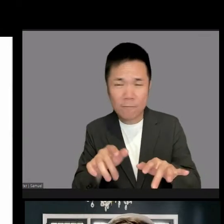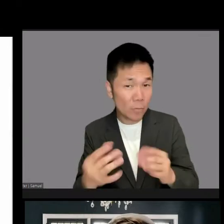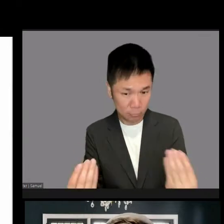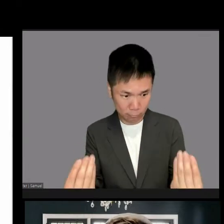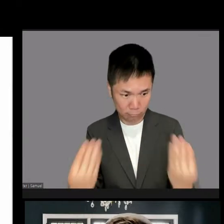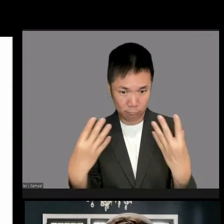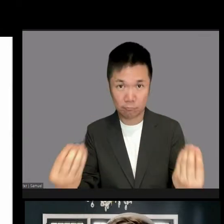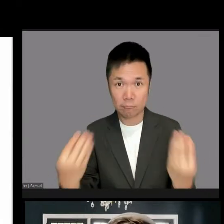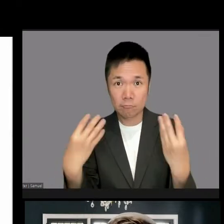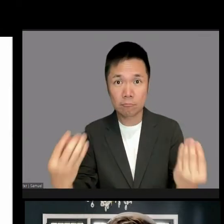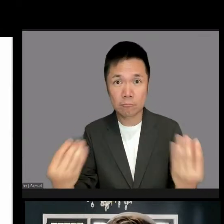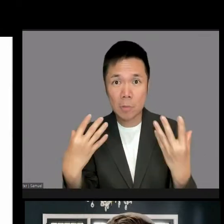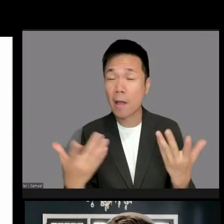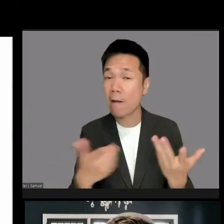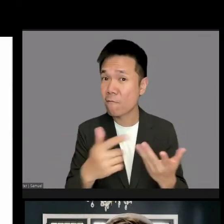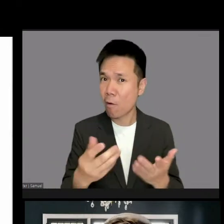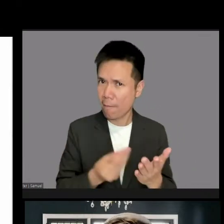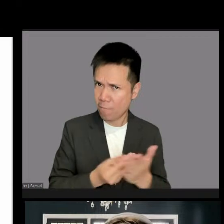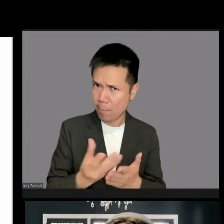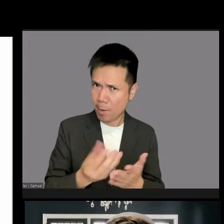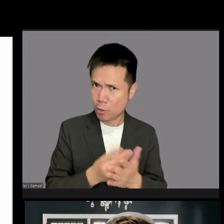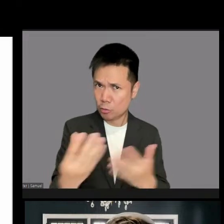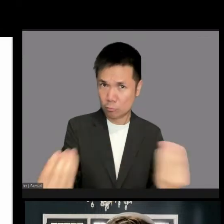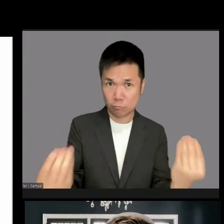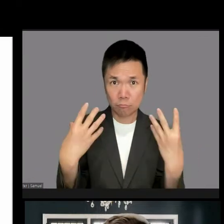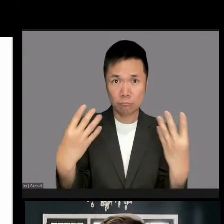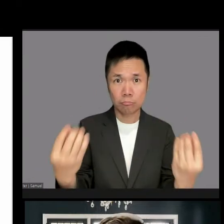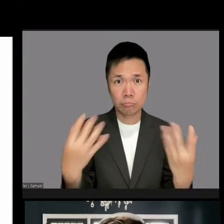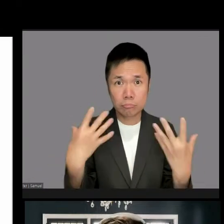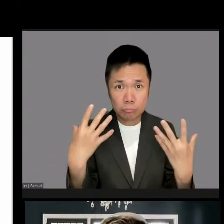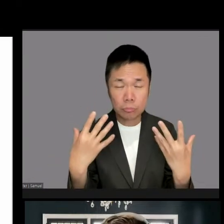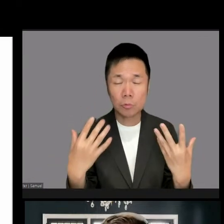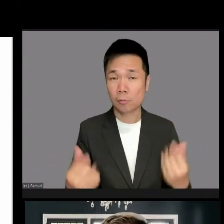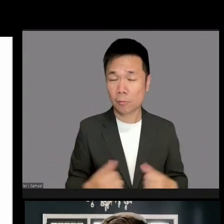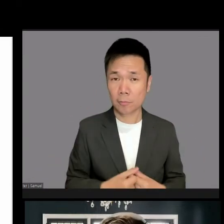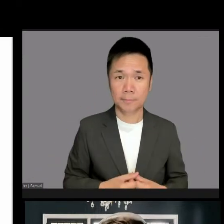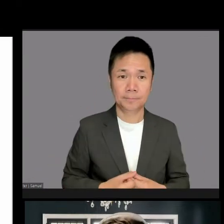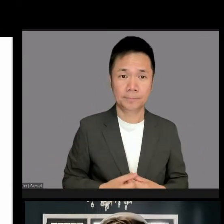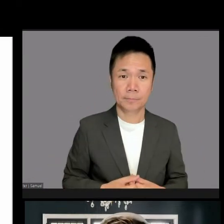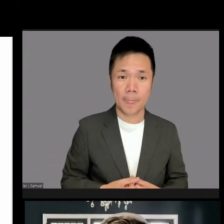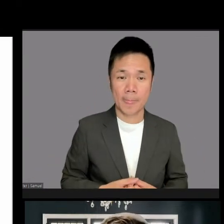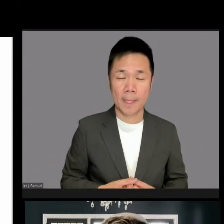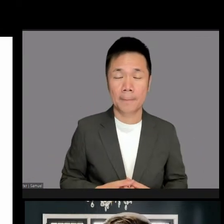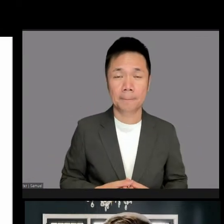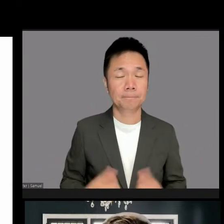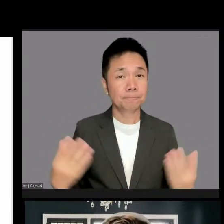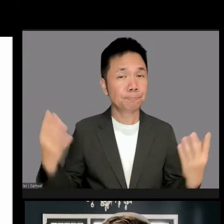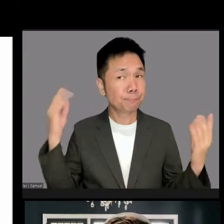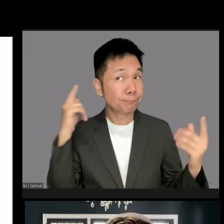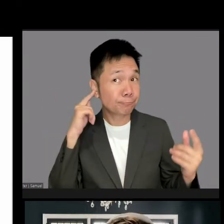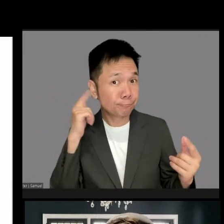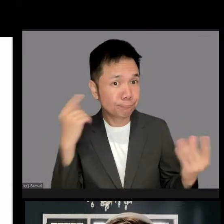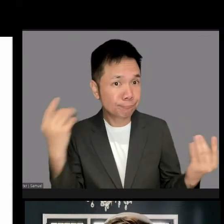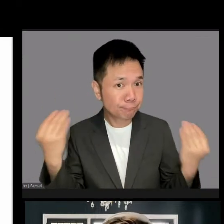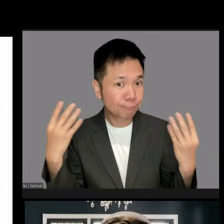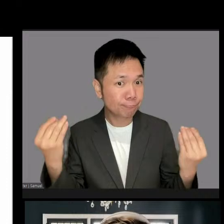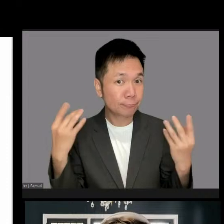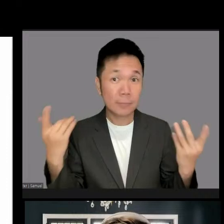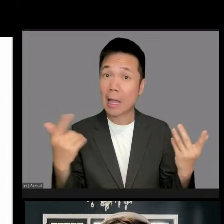component solely to relay information, or are you relaying information in other ways that are in addition to that audio component